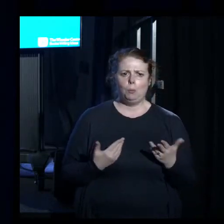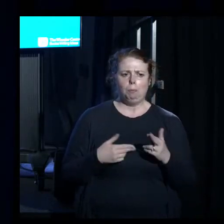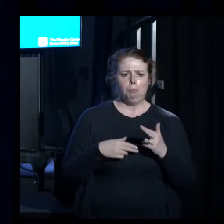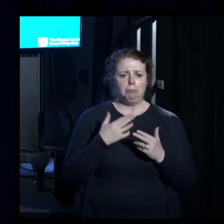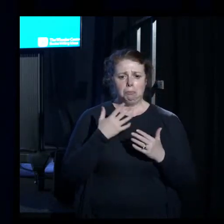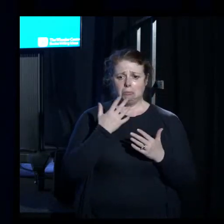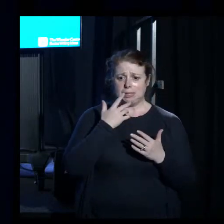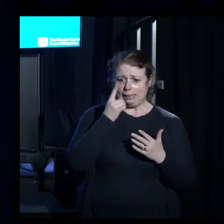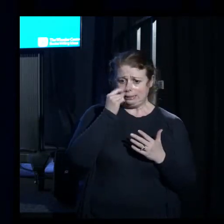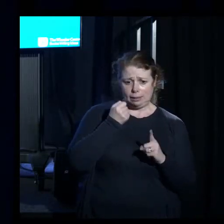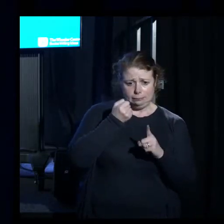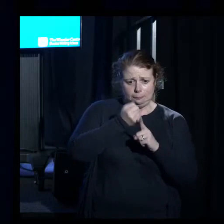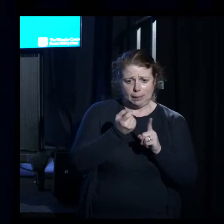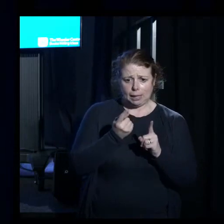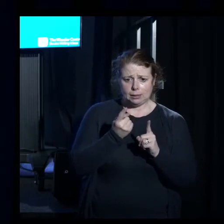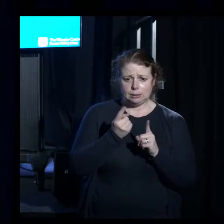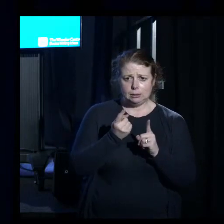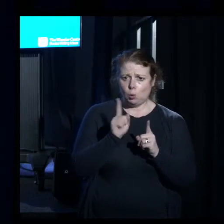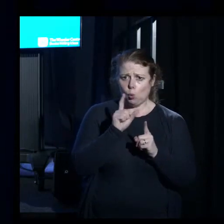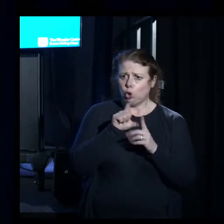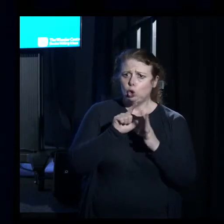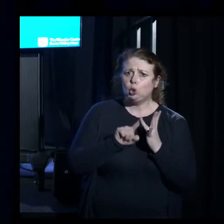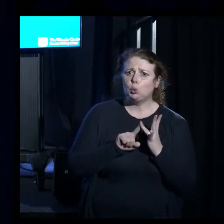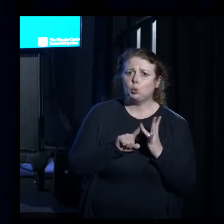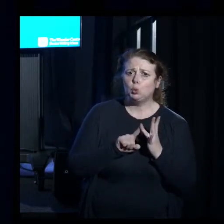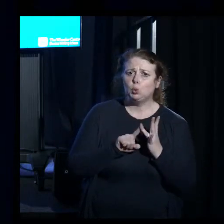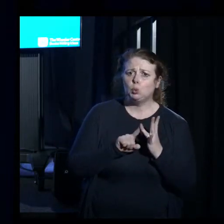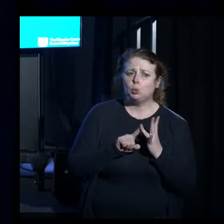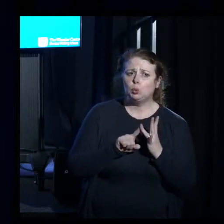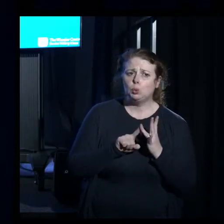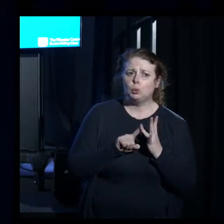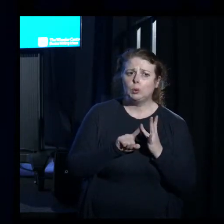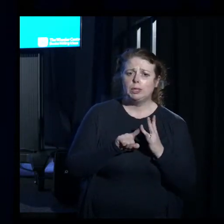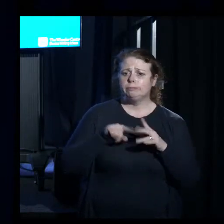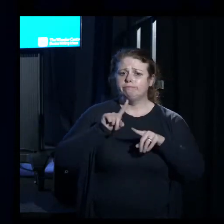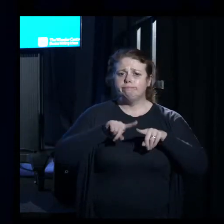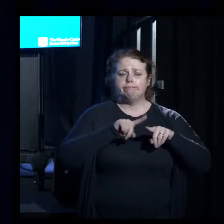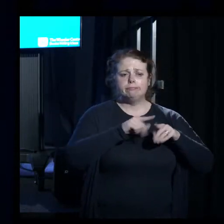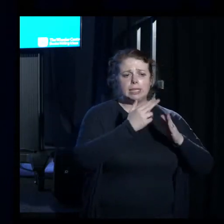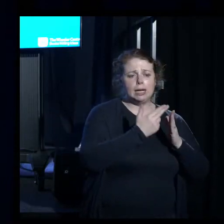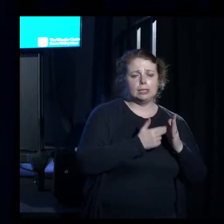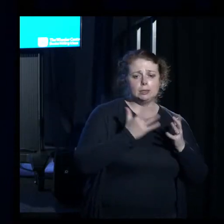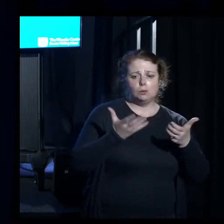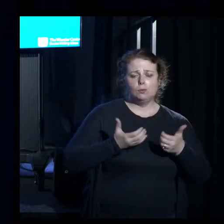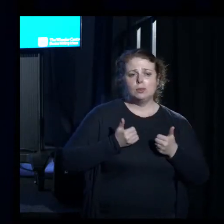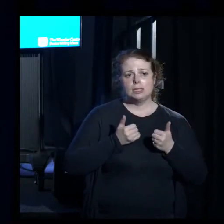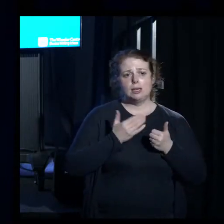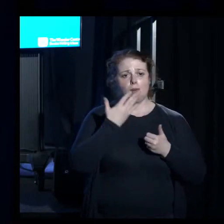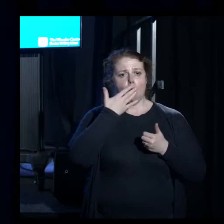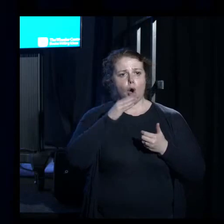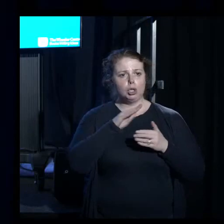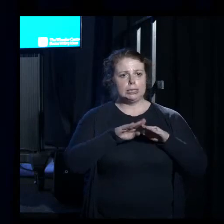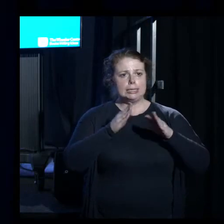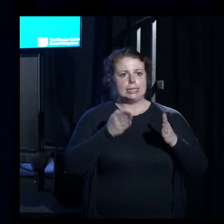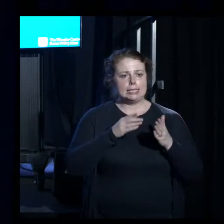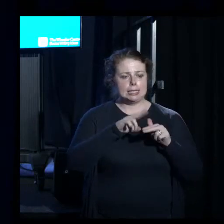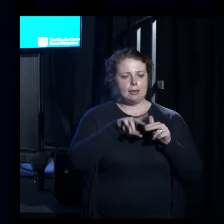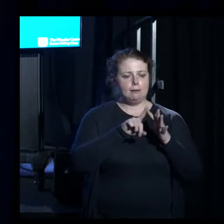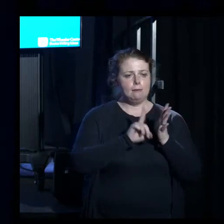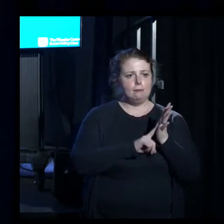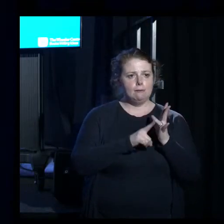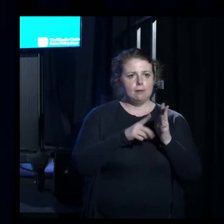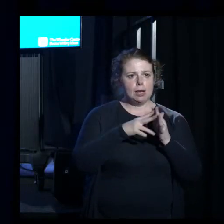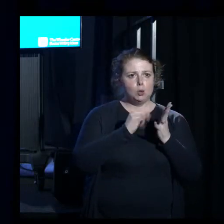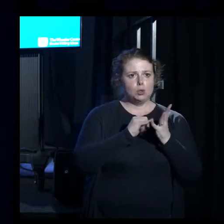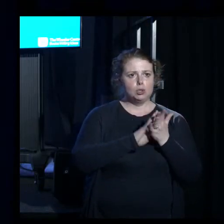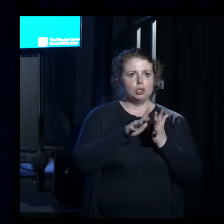what actually is it? She's a cross-disciplinary artist and has been a recipient of the Wheeler Centre's Hot Desk Fellowship and the Melbourne Festival's